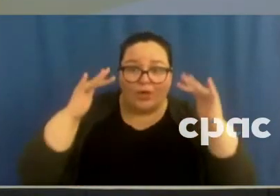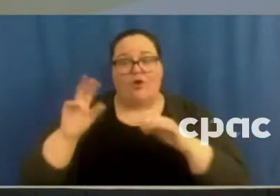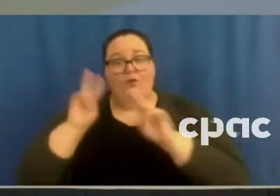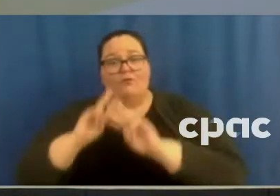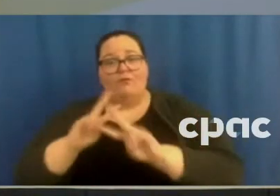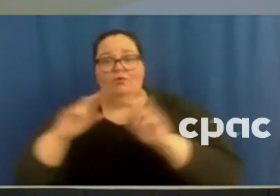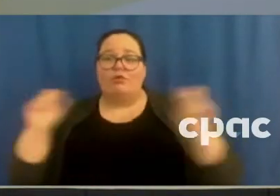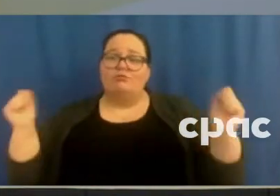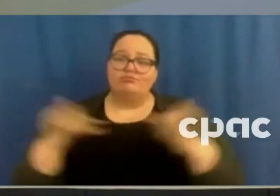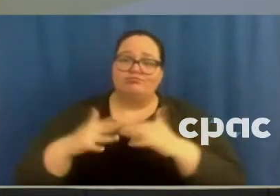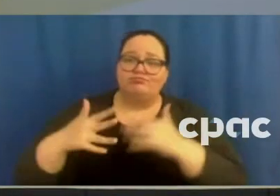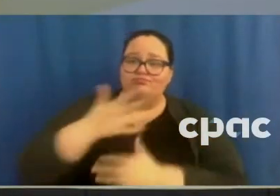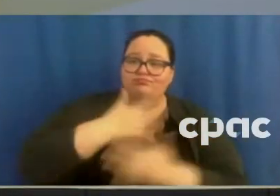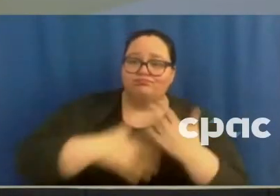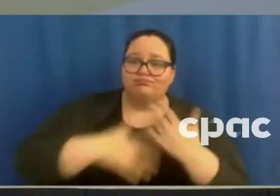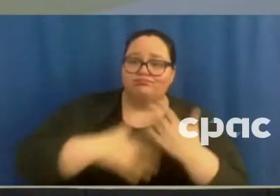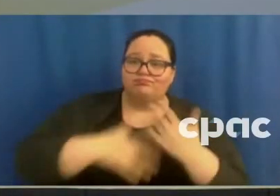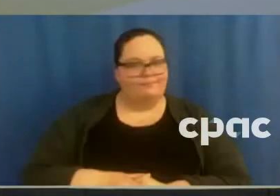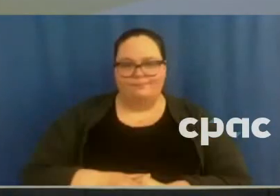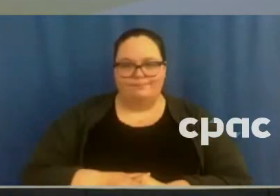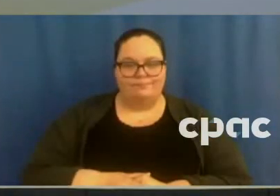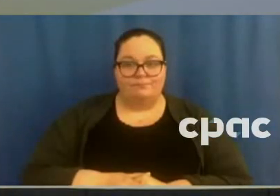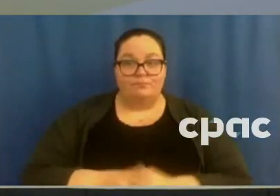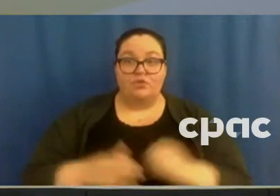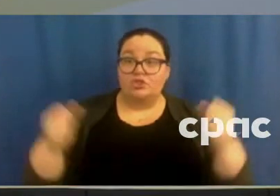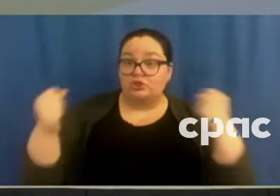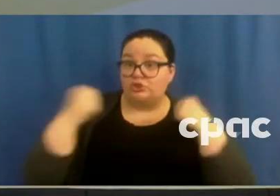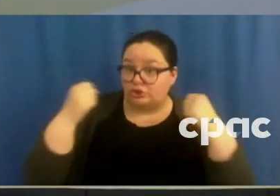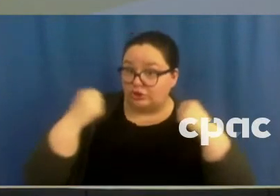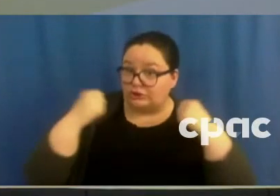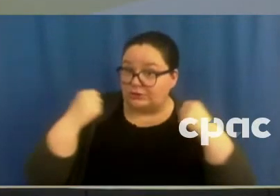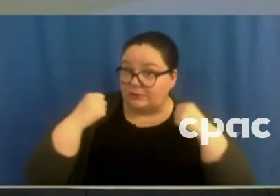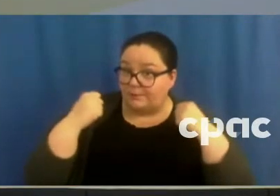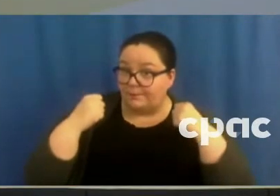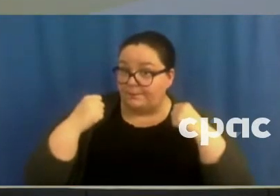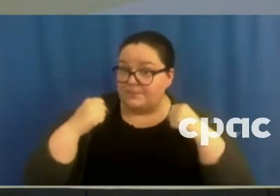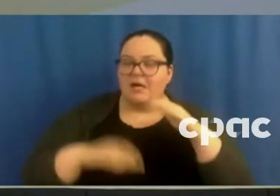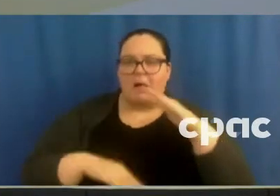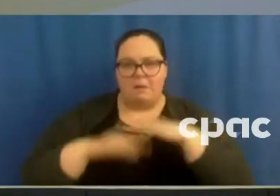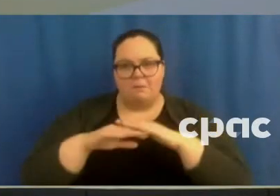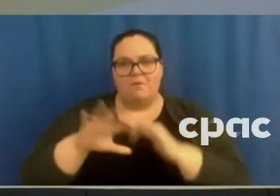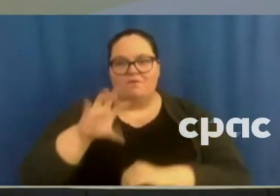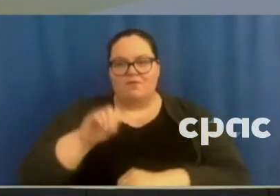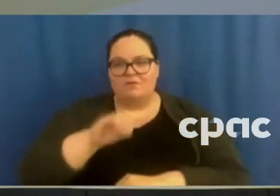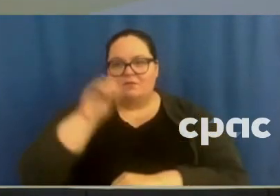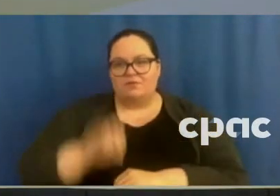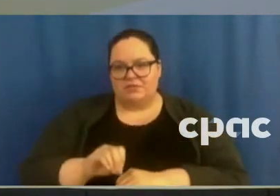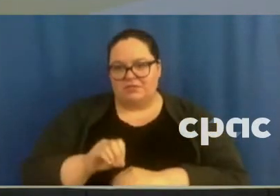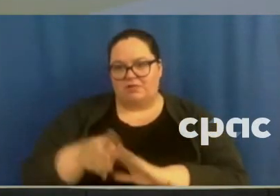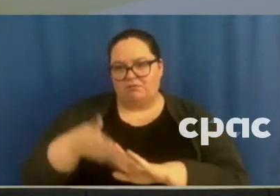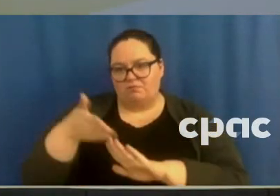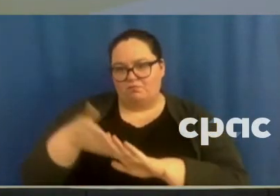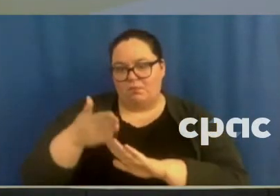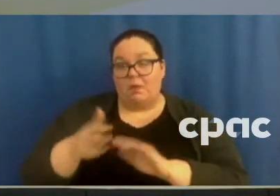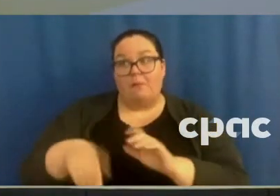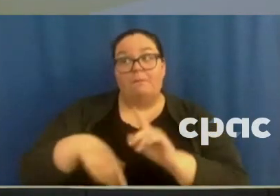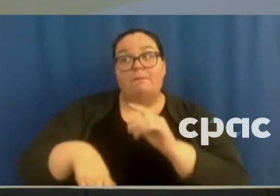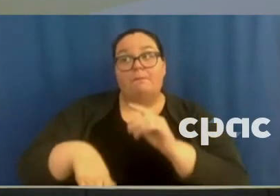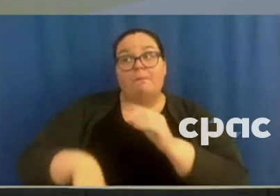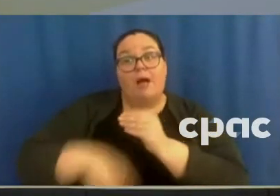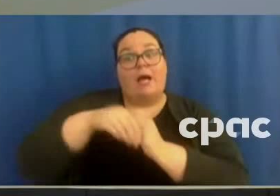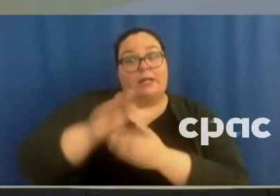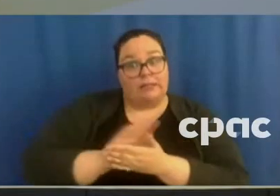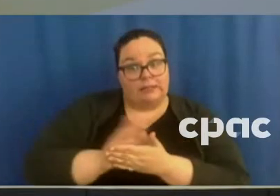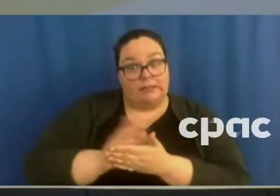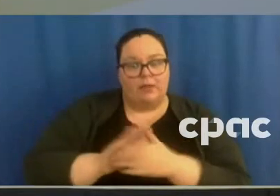Supervised gyms and fitness facilities can operate at up to 50% of standard operating capacity with additional cleaning. Museums